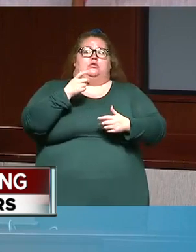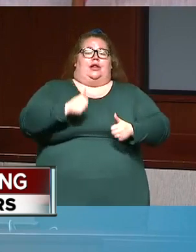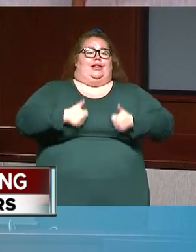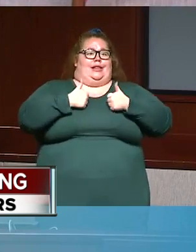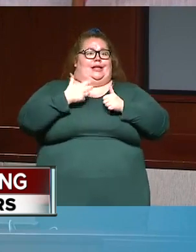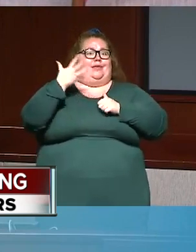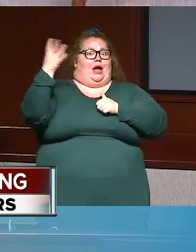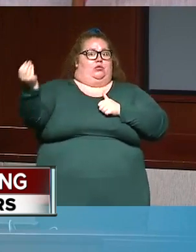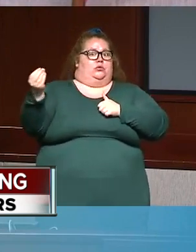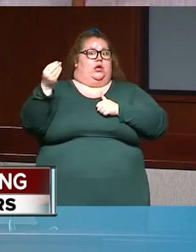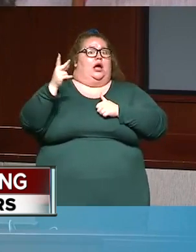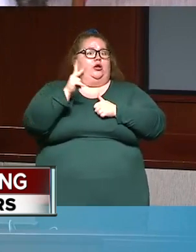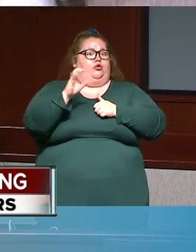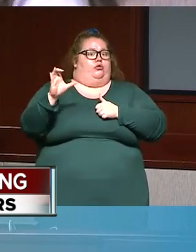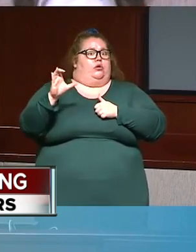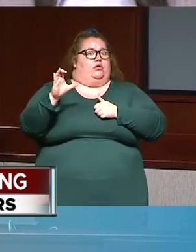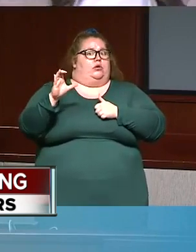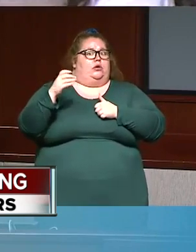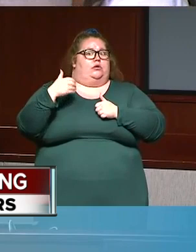We'll have Matt respond. Hold on.